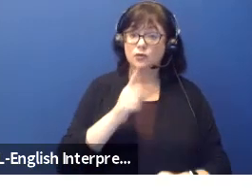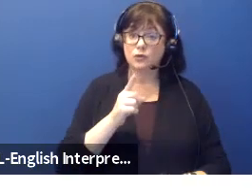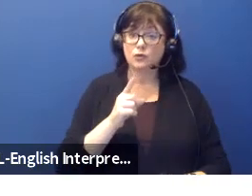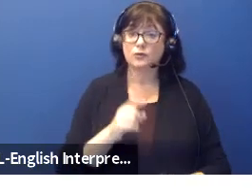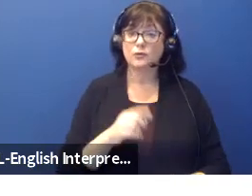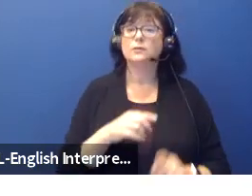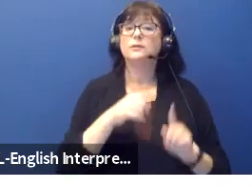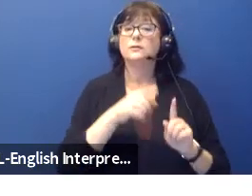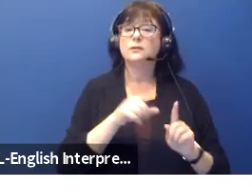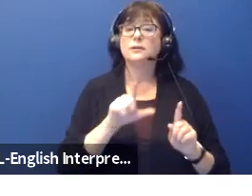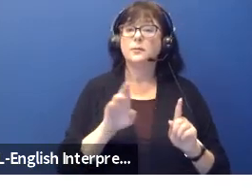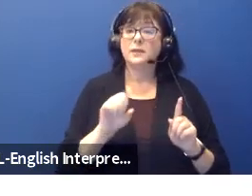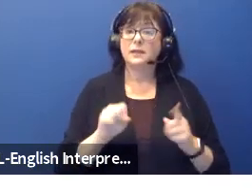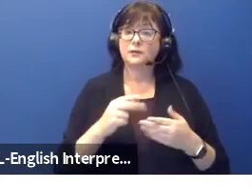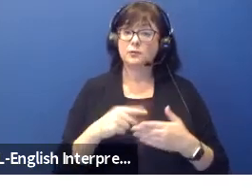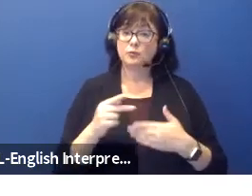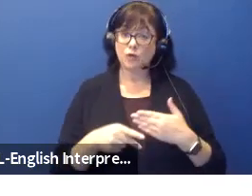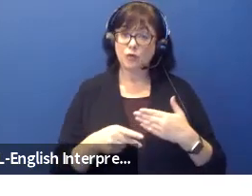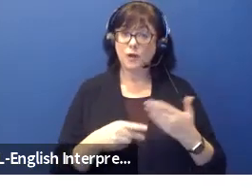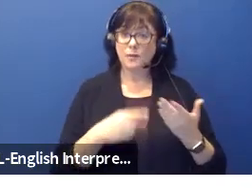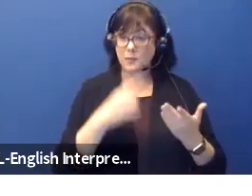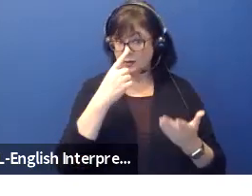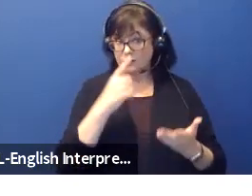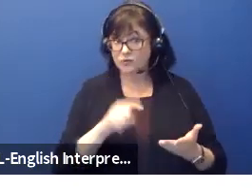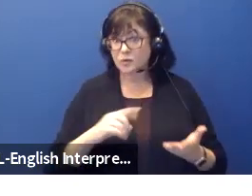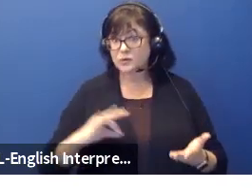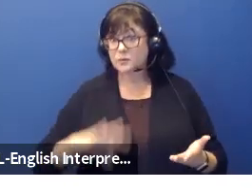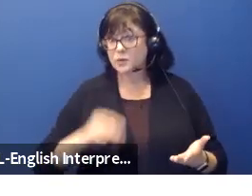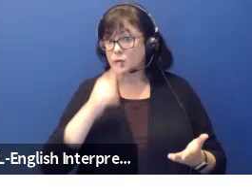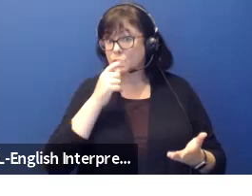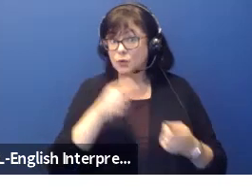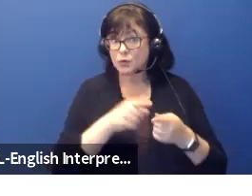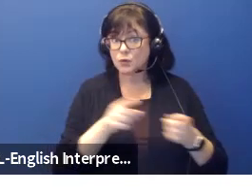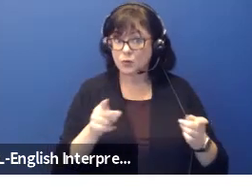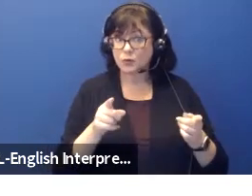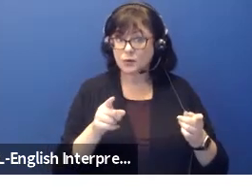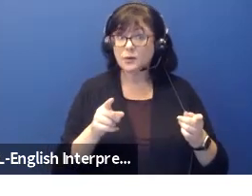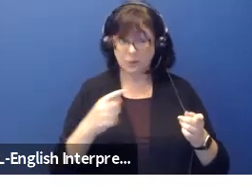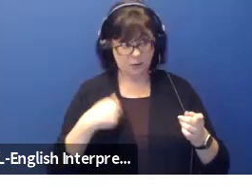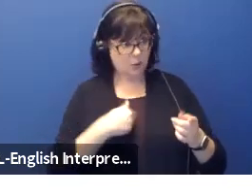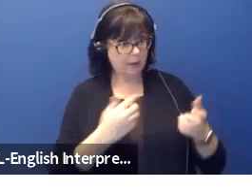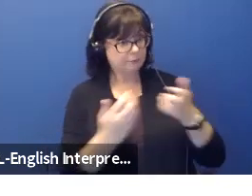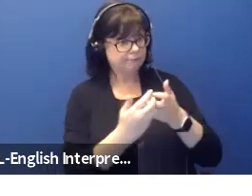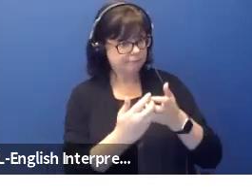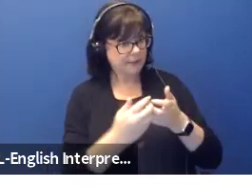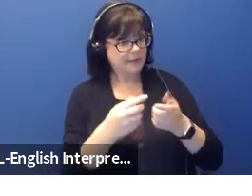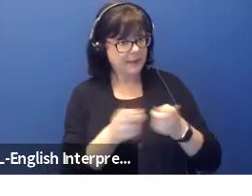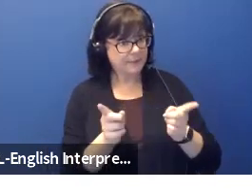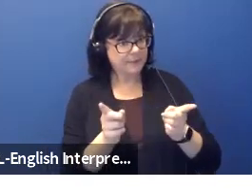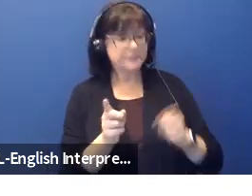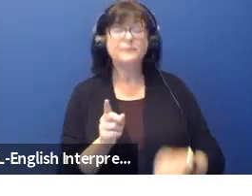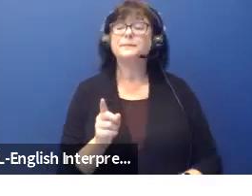is intended? And if we are meeting the suitability indicator measure of